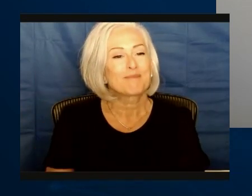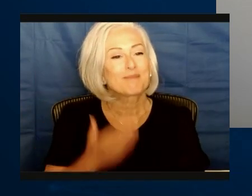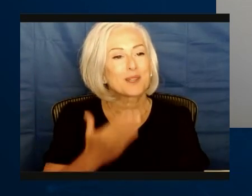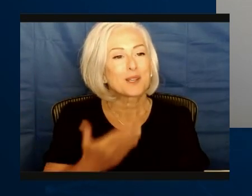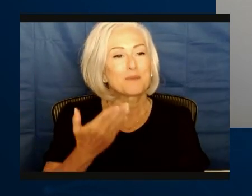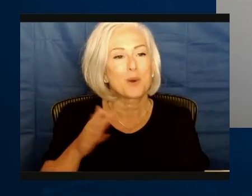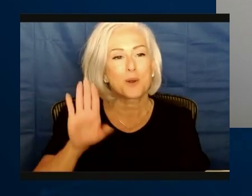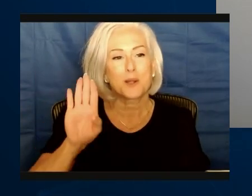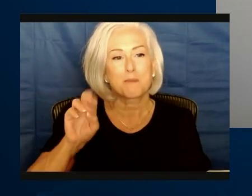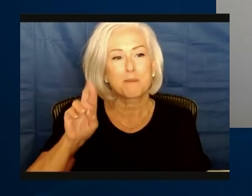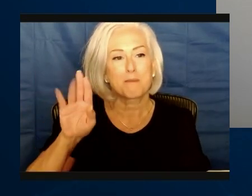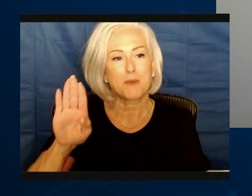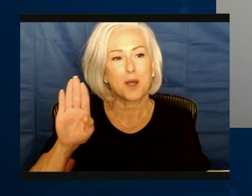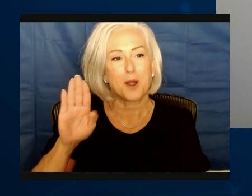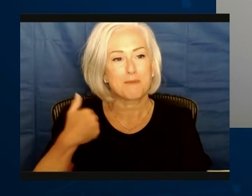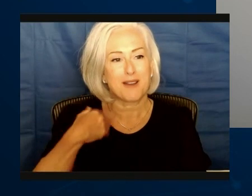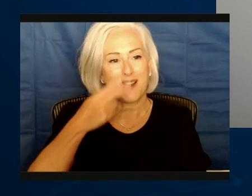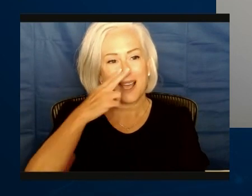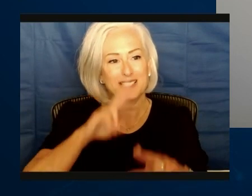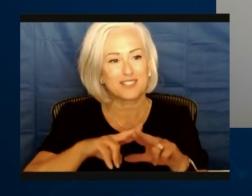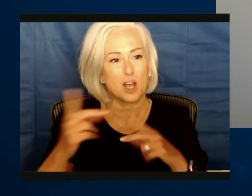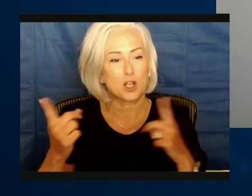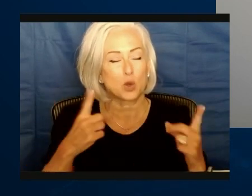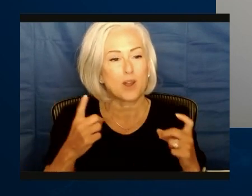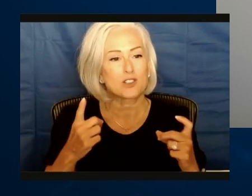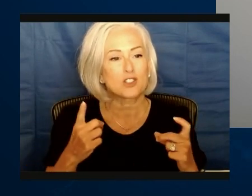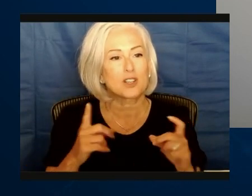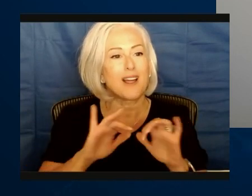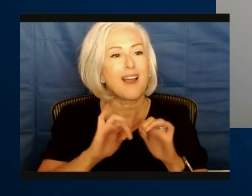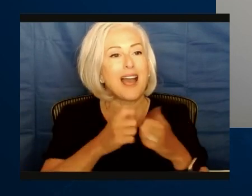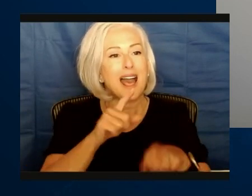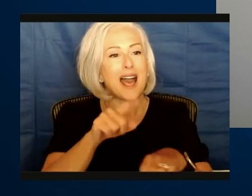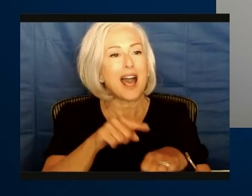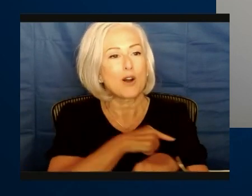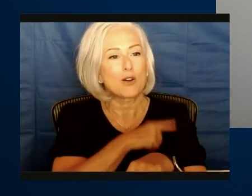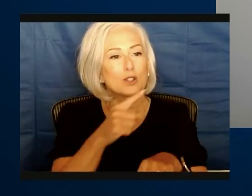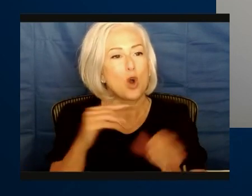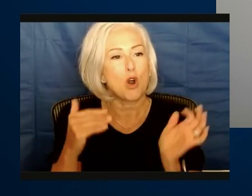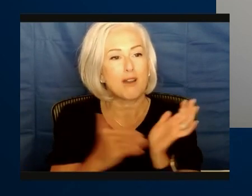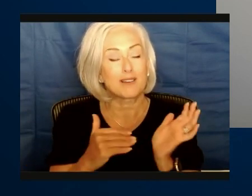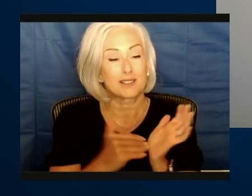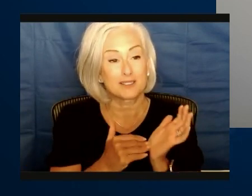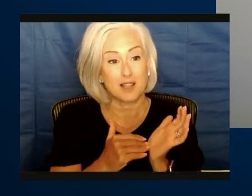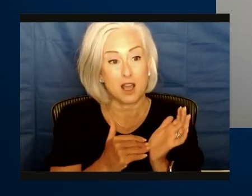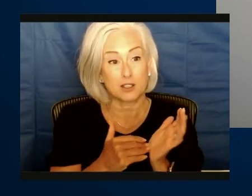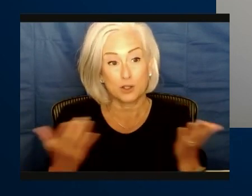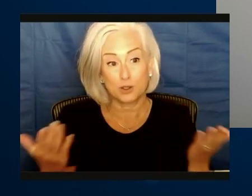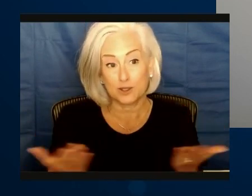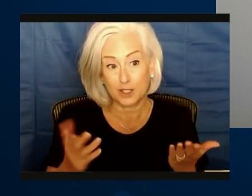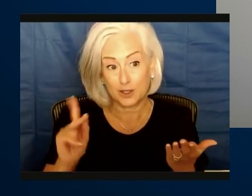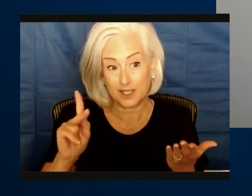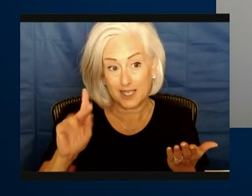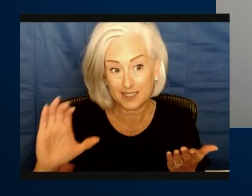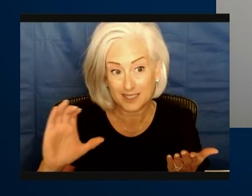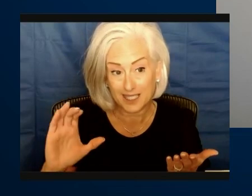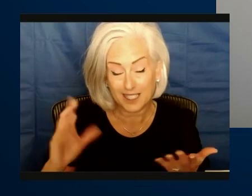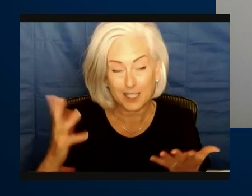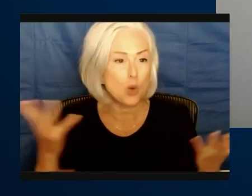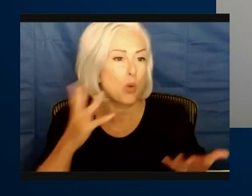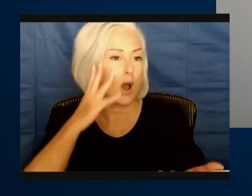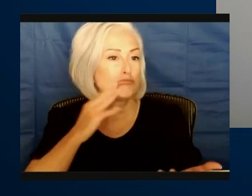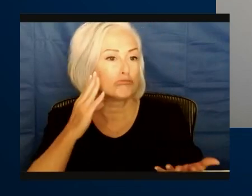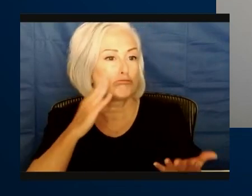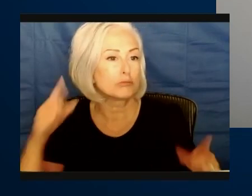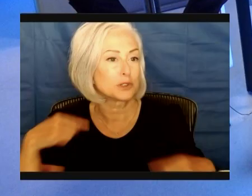question, and I want to know myself. How long have the doctors been in Kansas City, and what do they like so far? All right, Dr. Migasu,